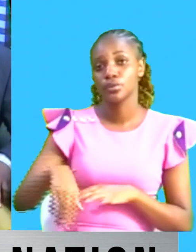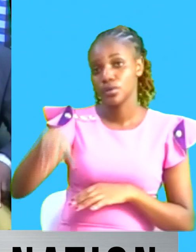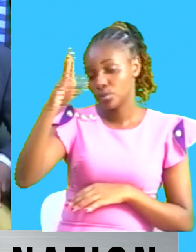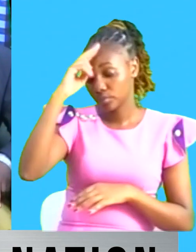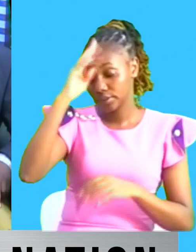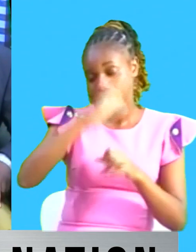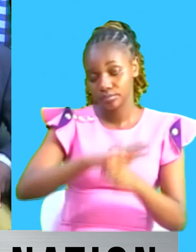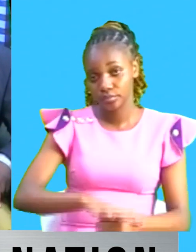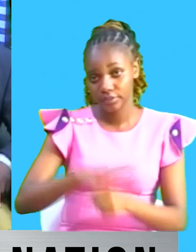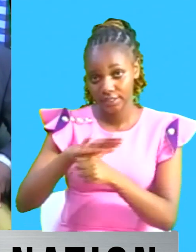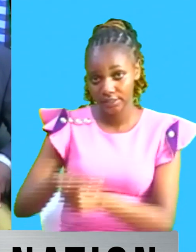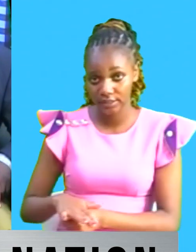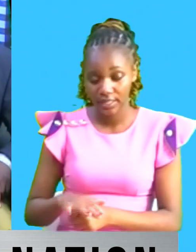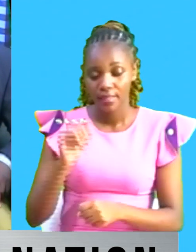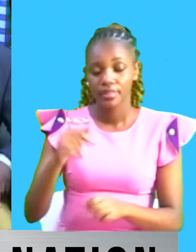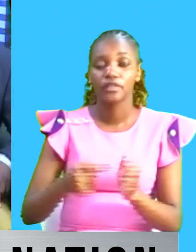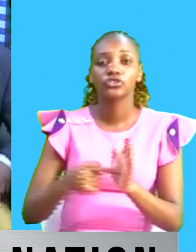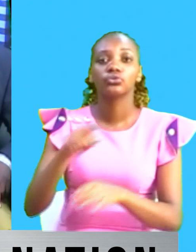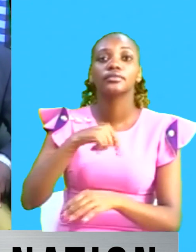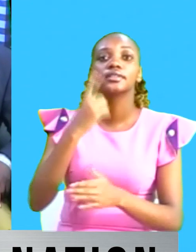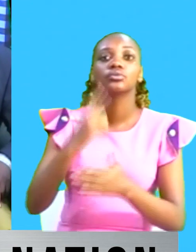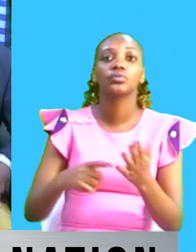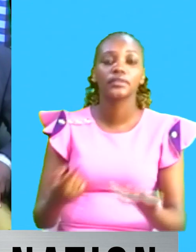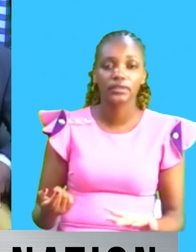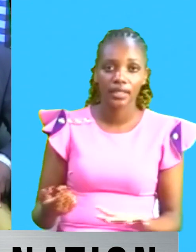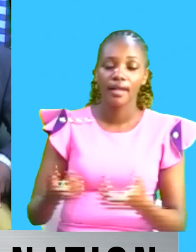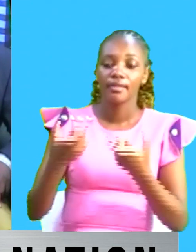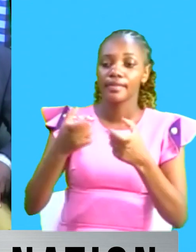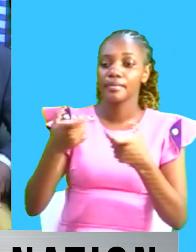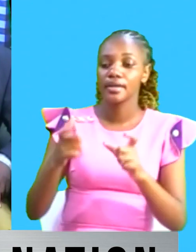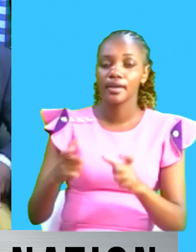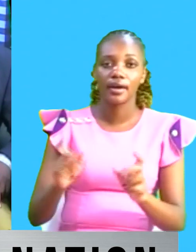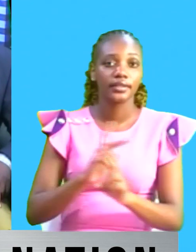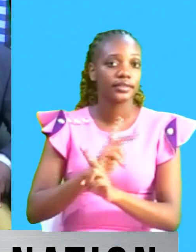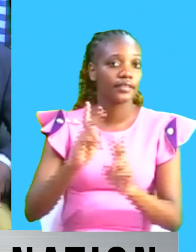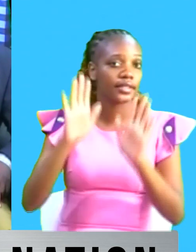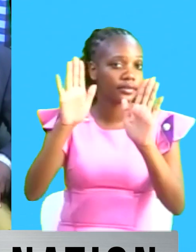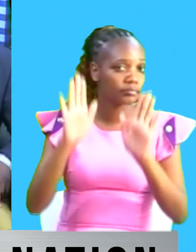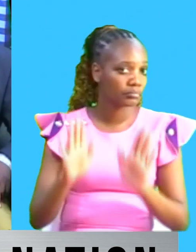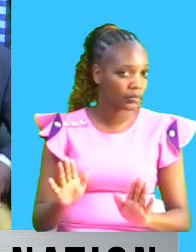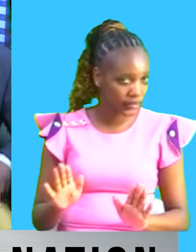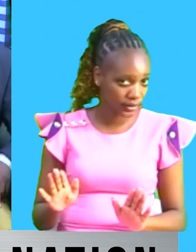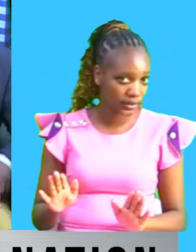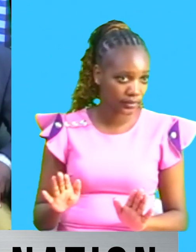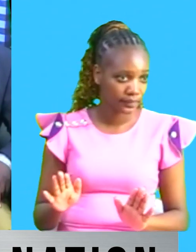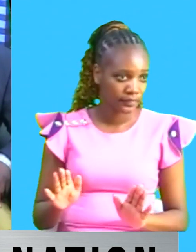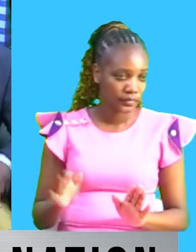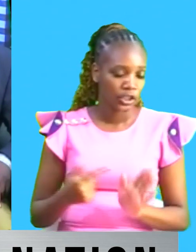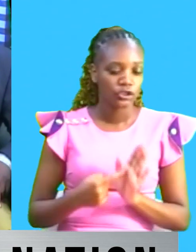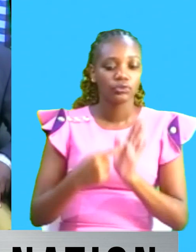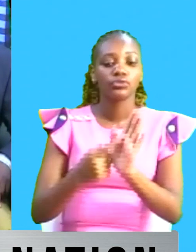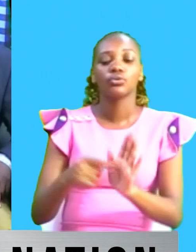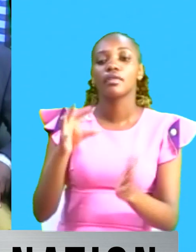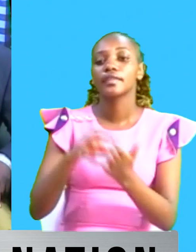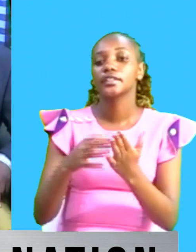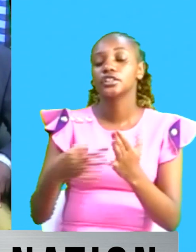That tells us that the media is very key in, bringing out these cases